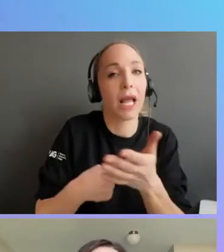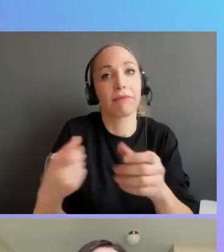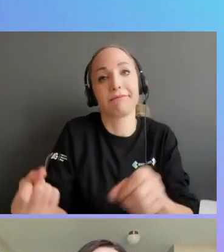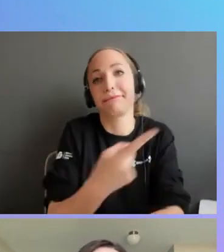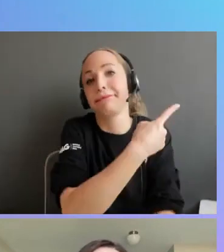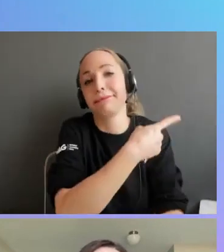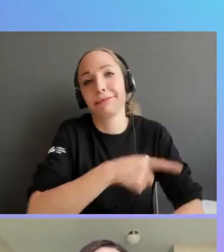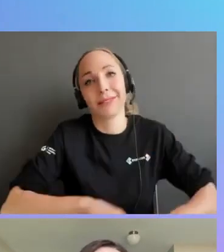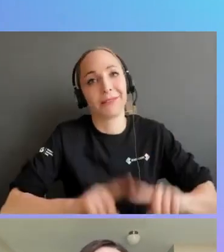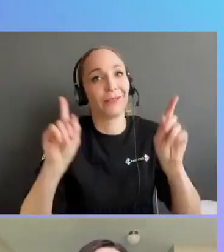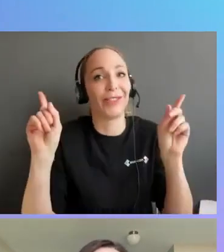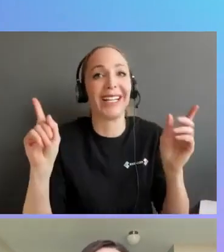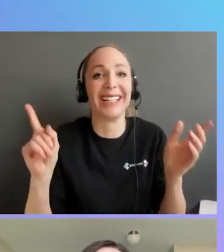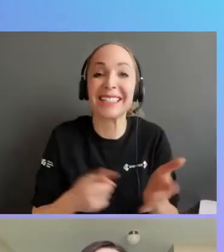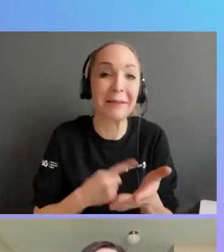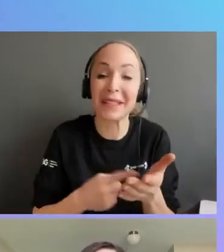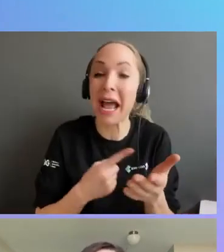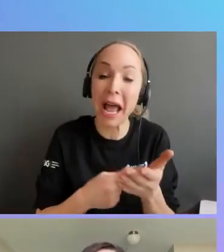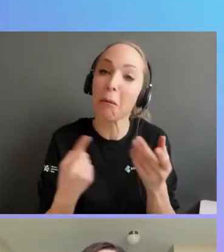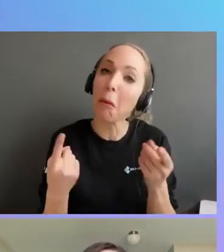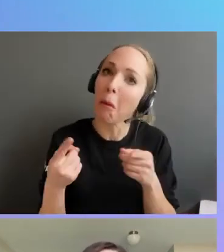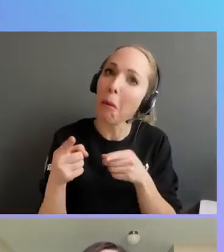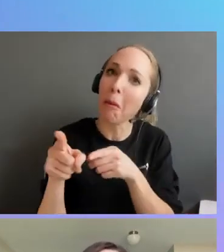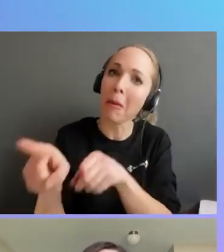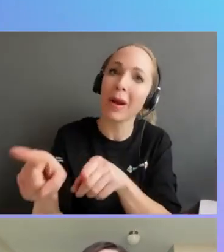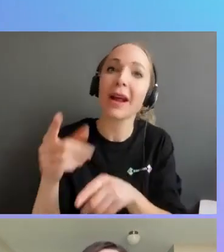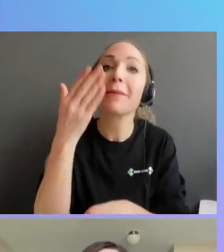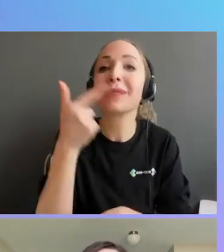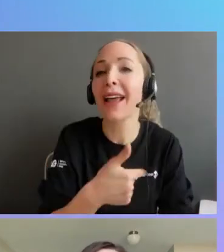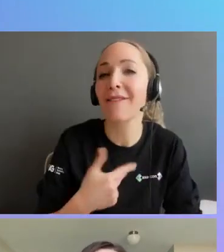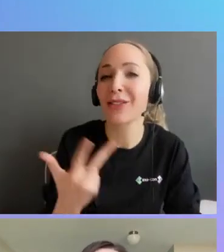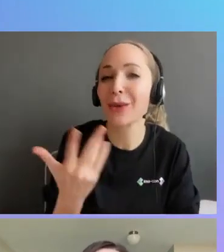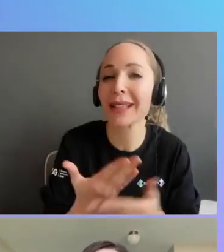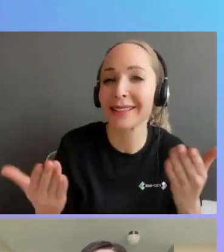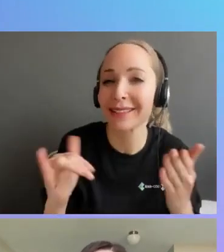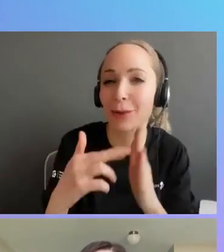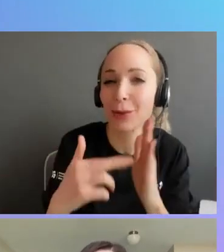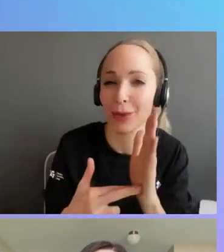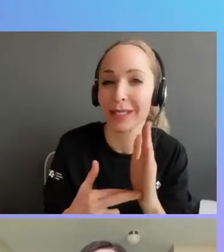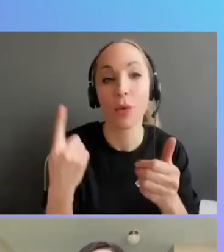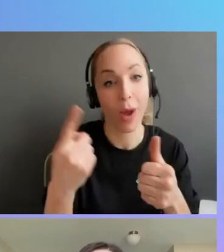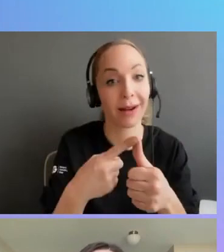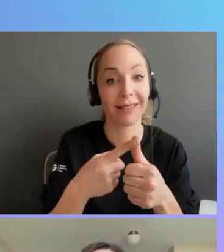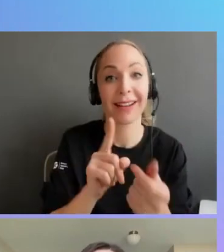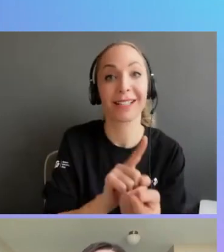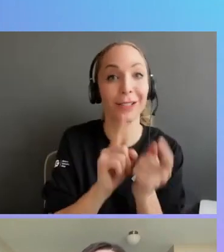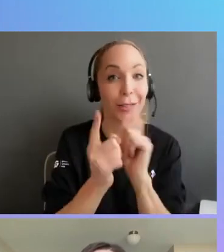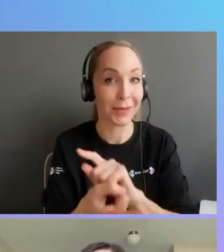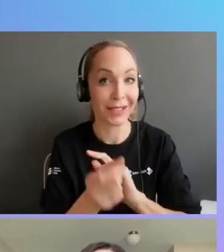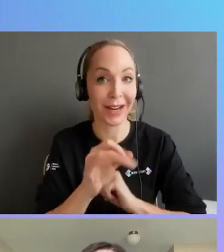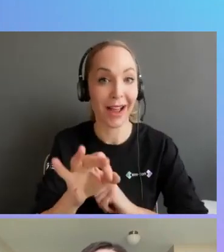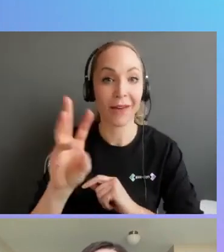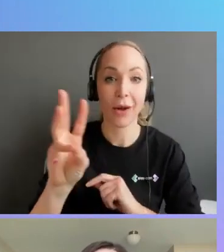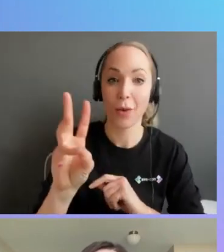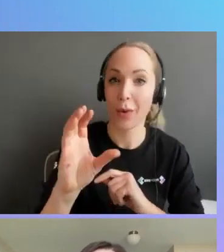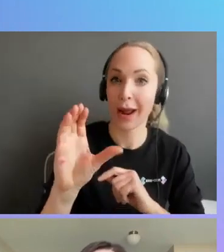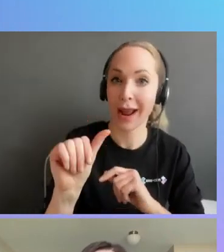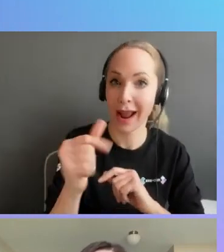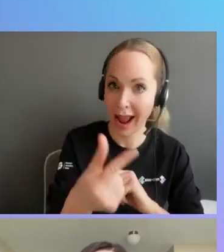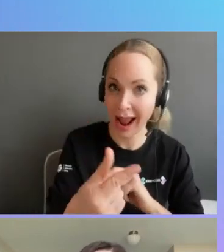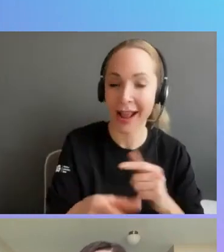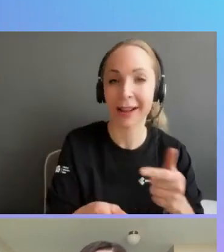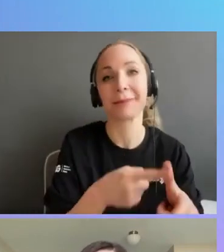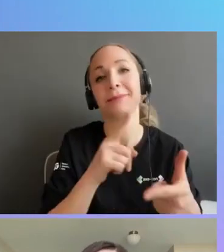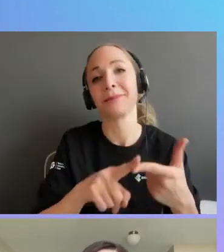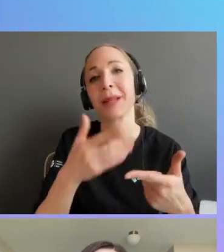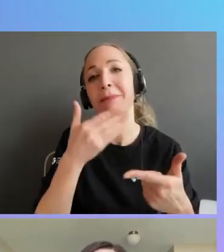different, because that rule set is made up of three things. There's the interpretation of WCAG. There's best practices from Google or